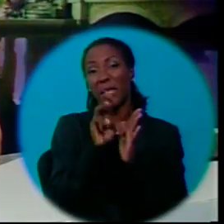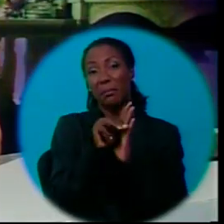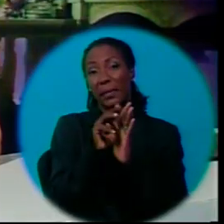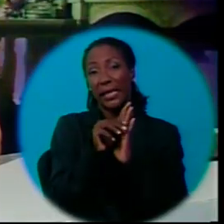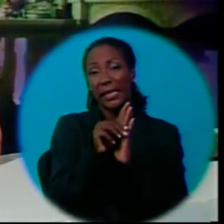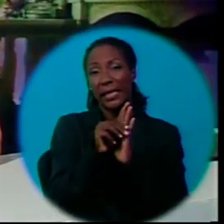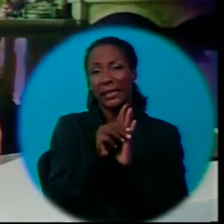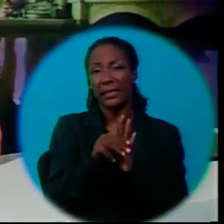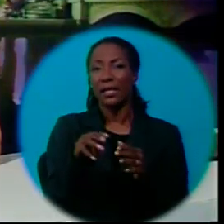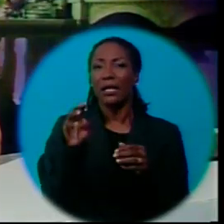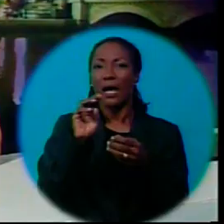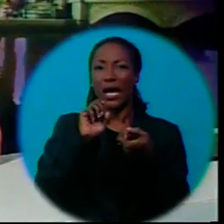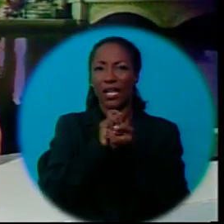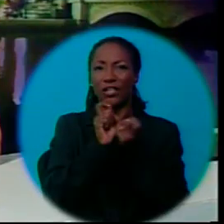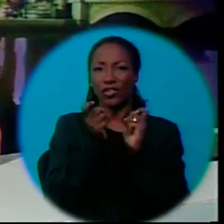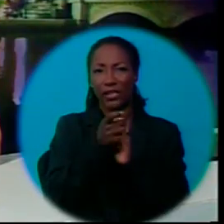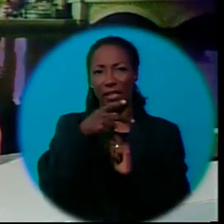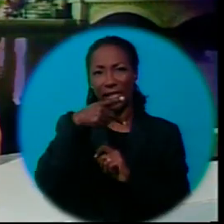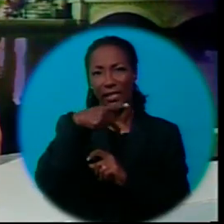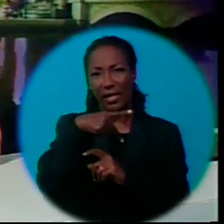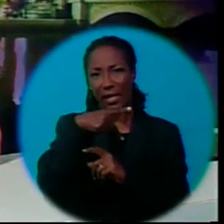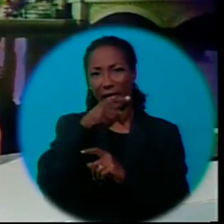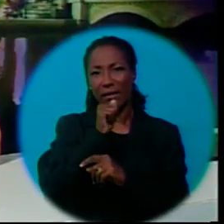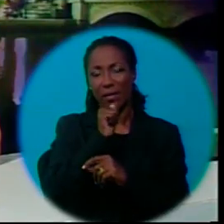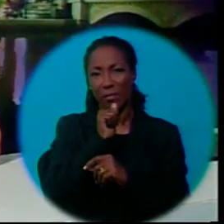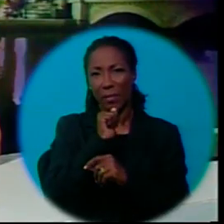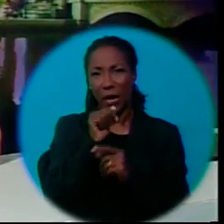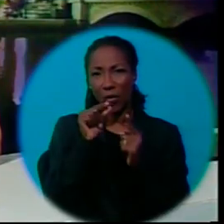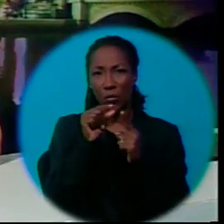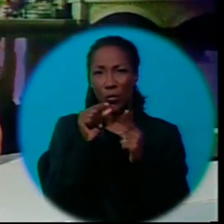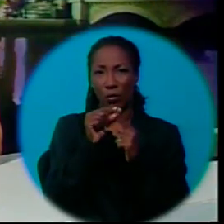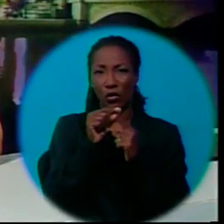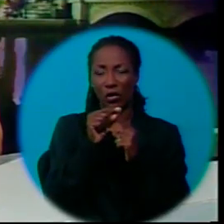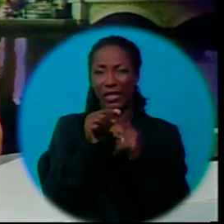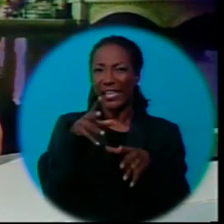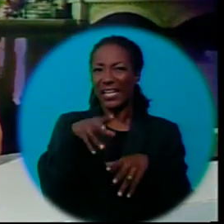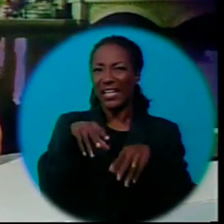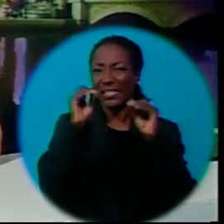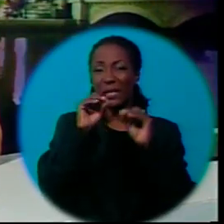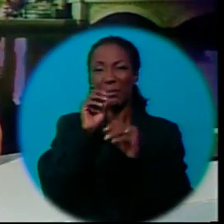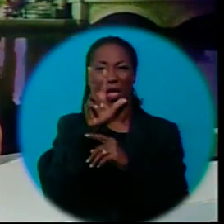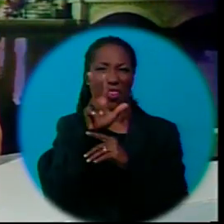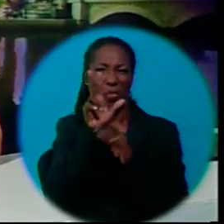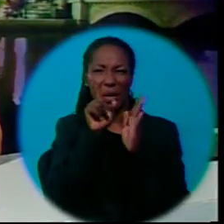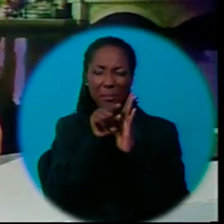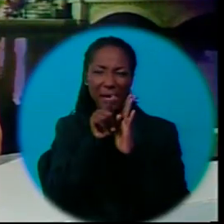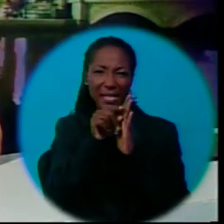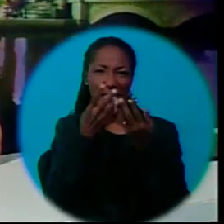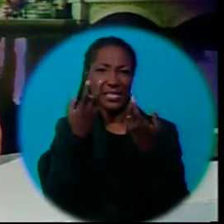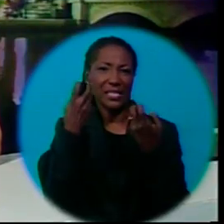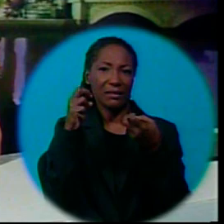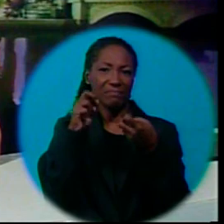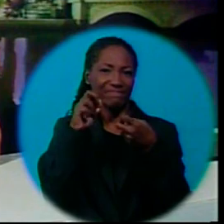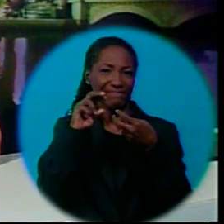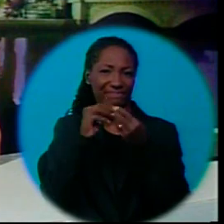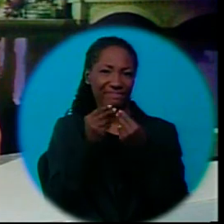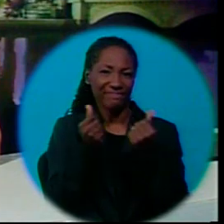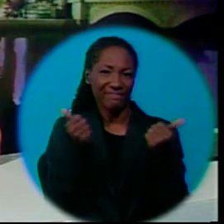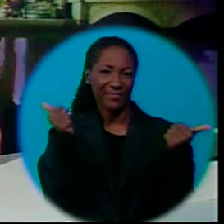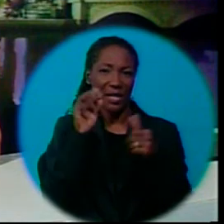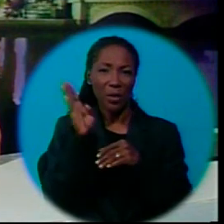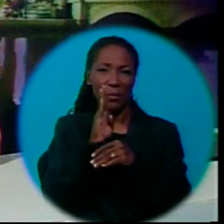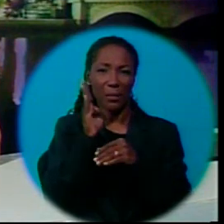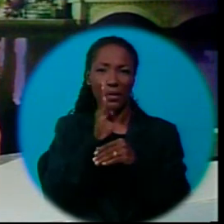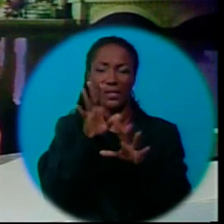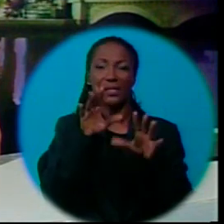minor issues like changing passwords are taking about three minutes to resolve She also disclosed that Barbadians are continuing